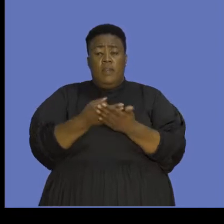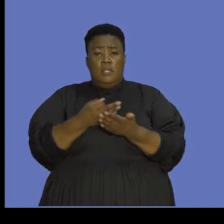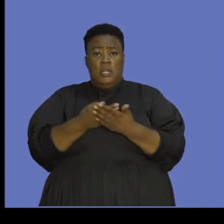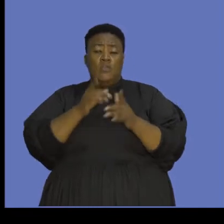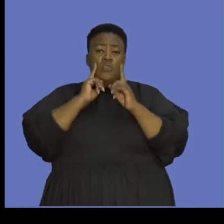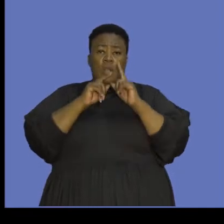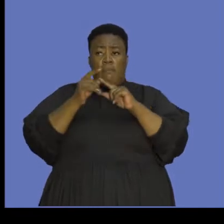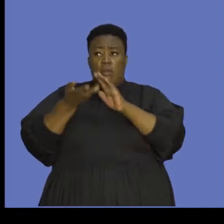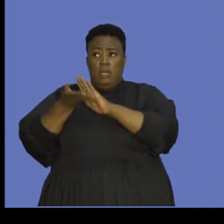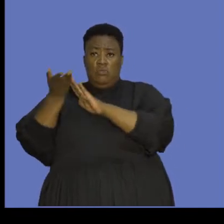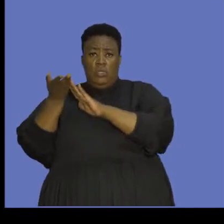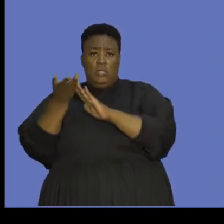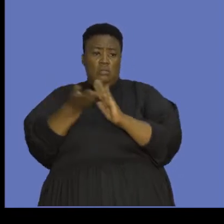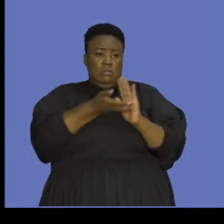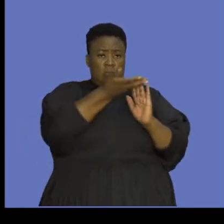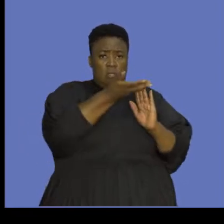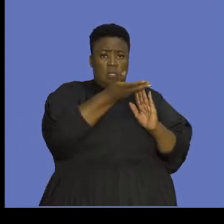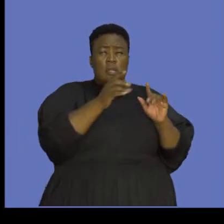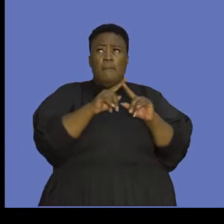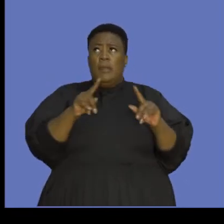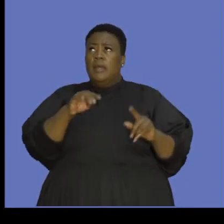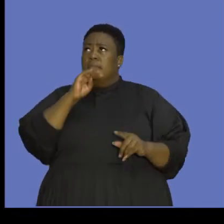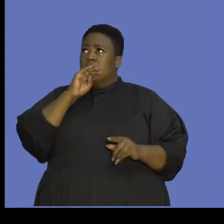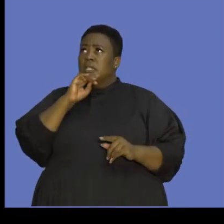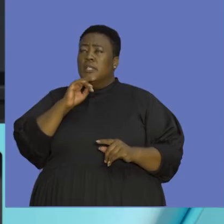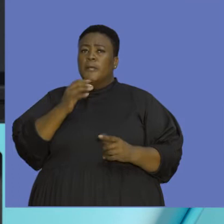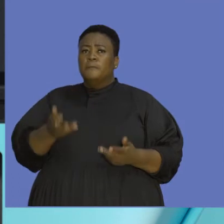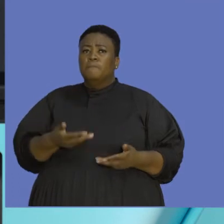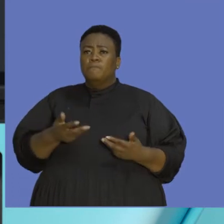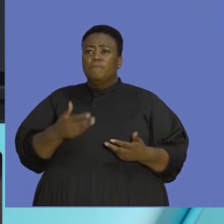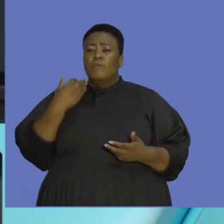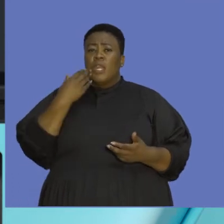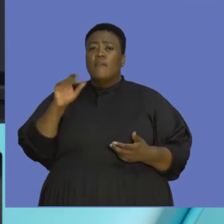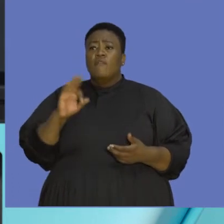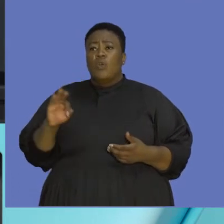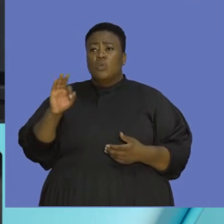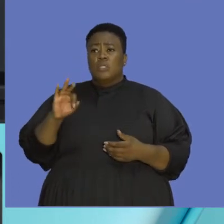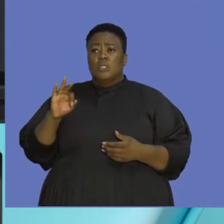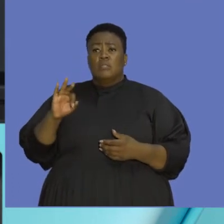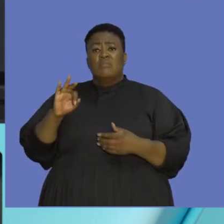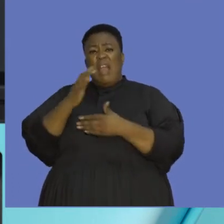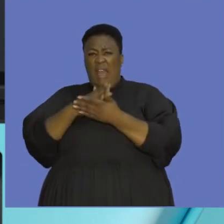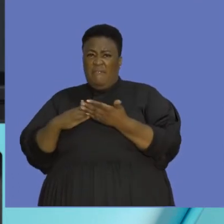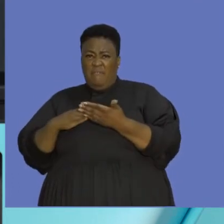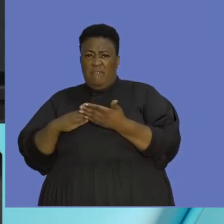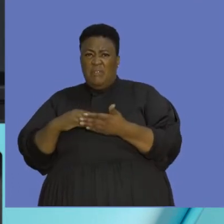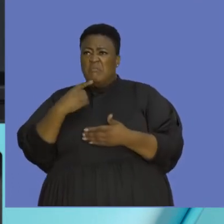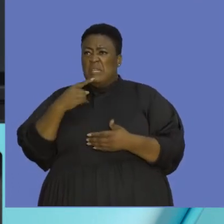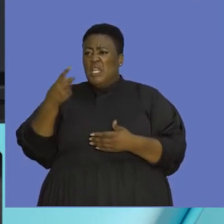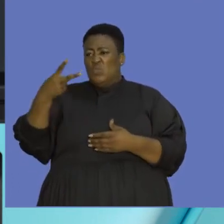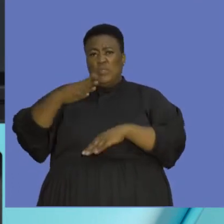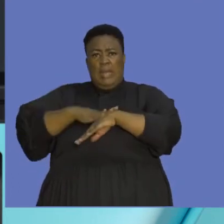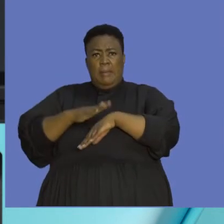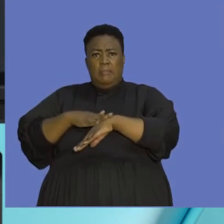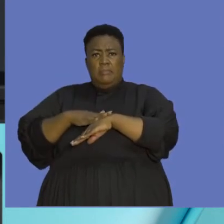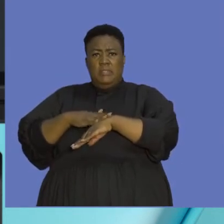So we spoke about increase, so what this means for us is if I make the force half, so I make it 2